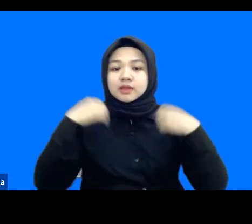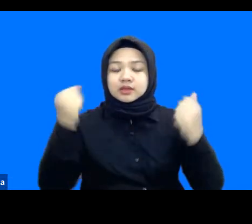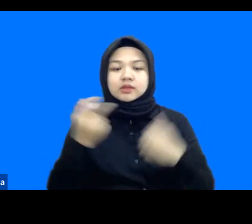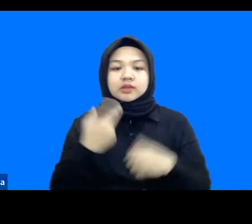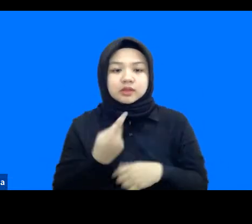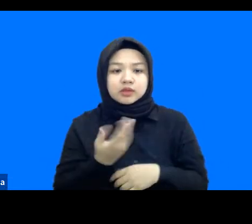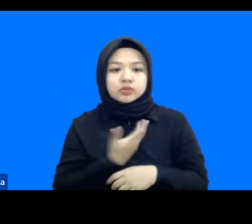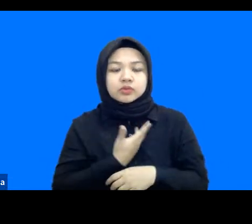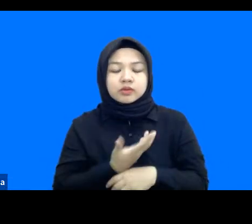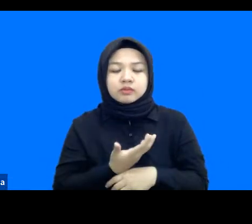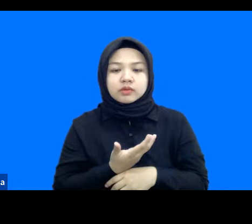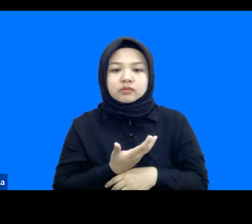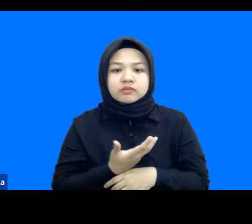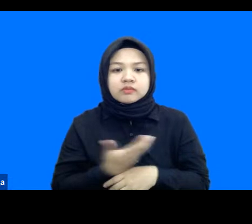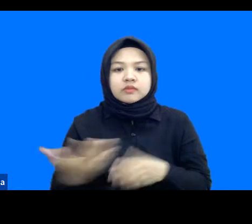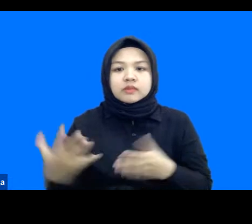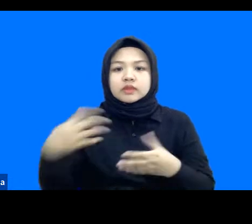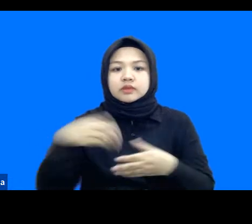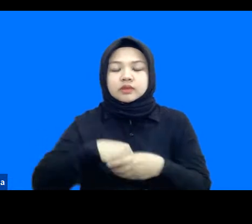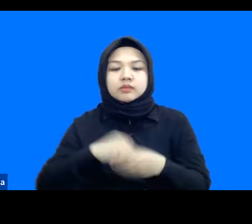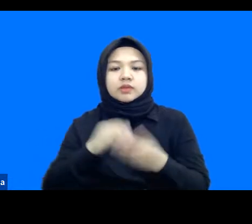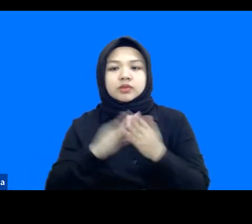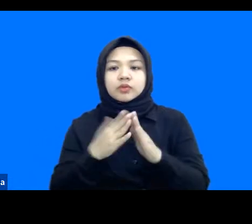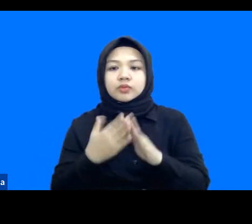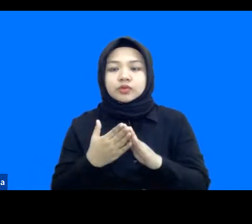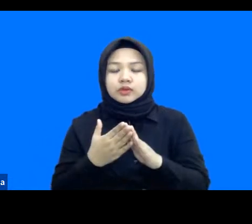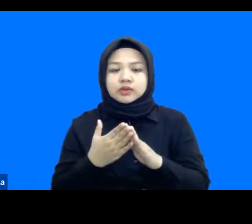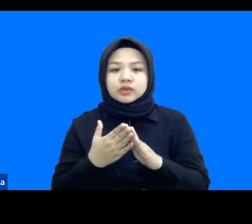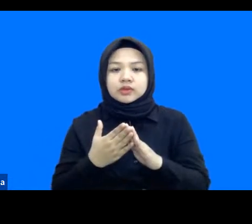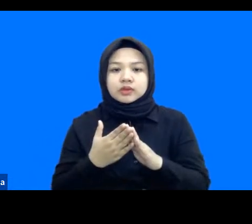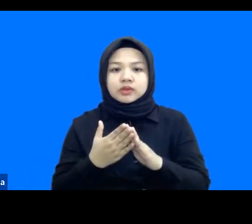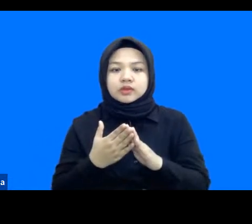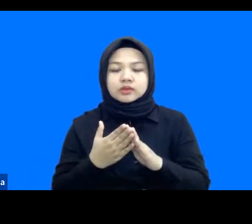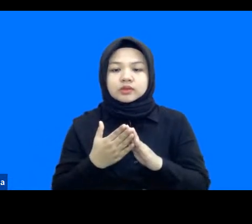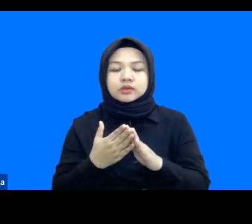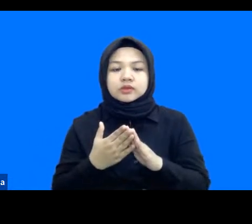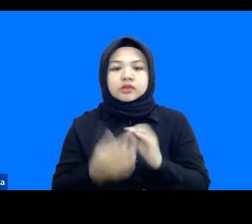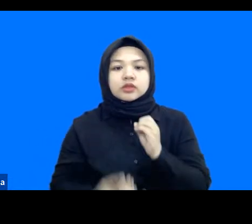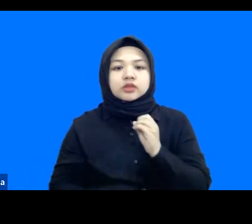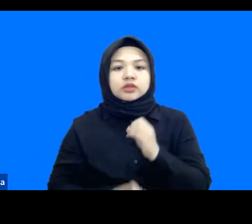communities who are the sources of these